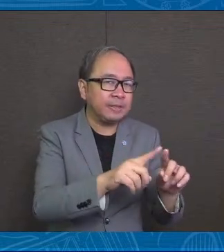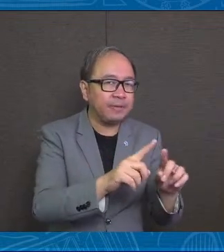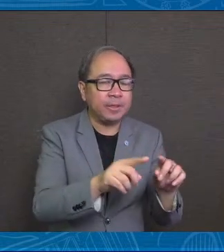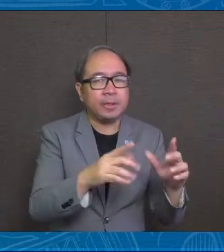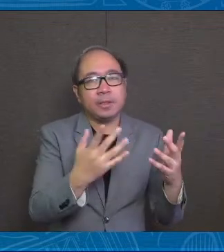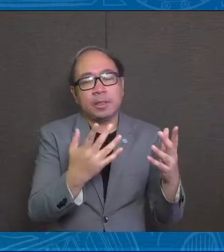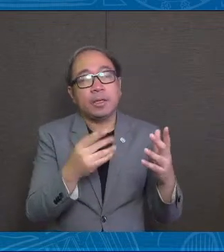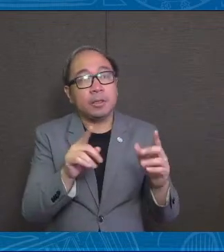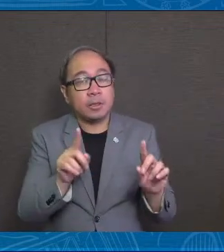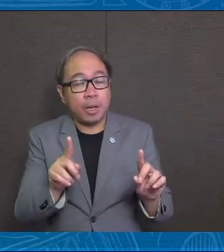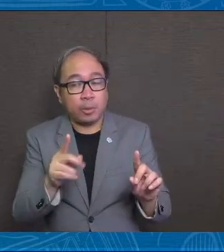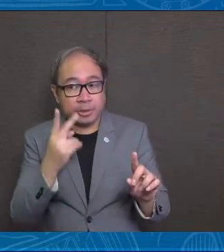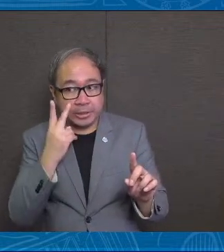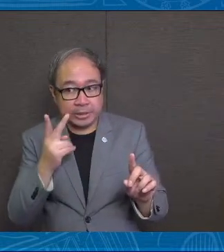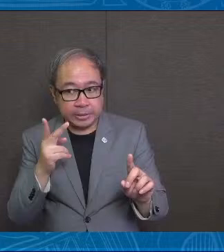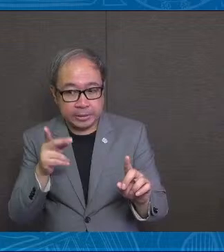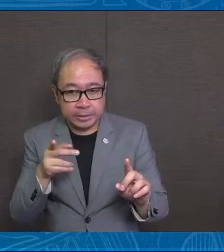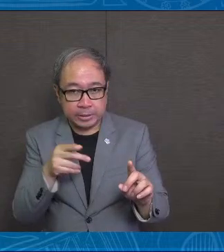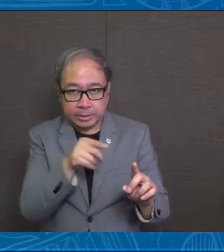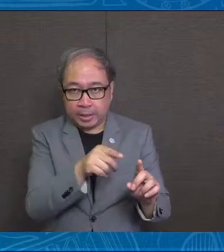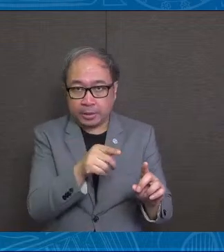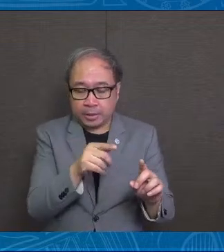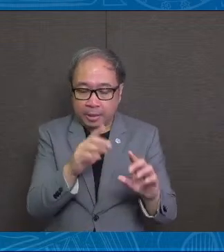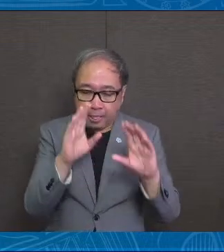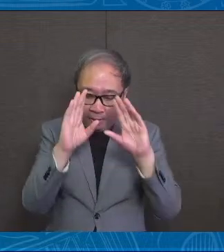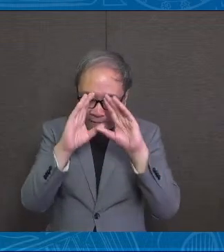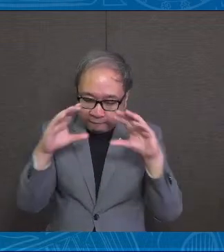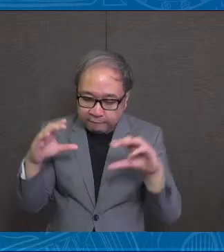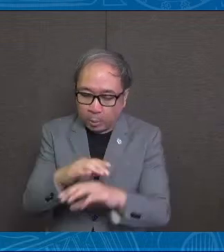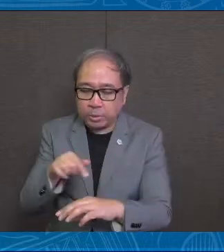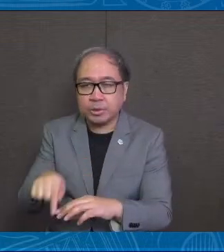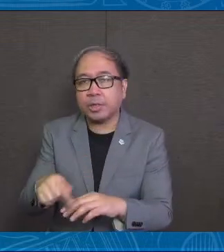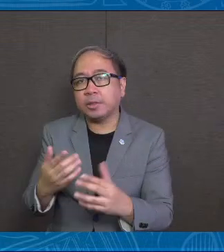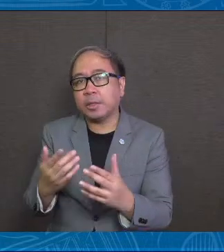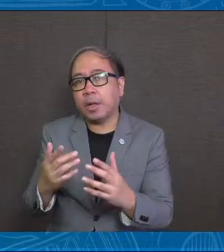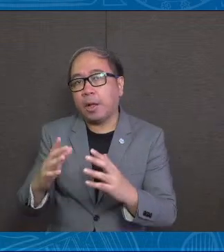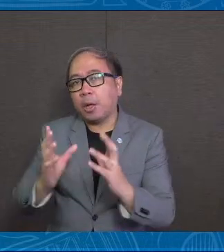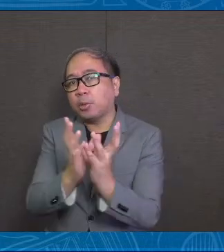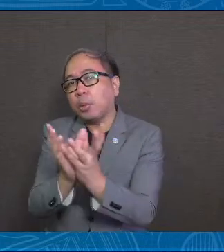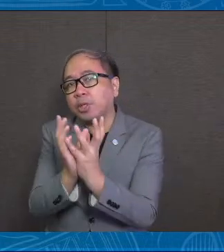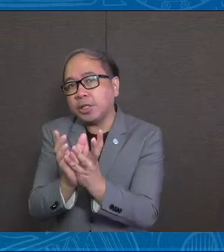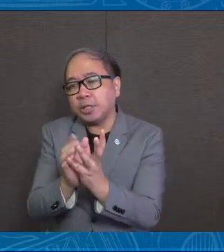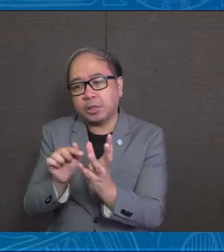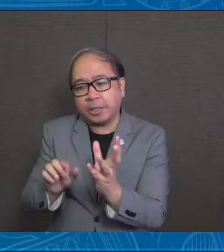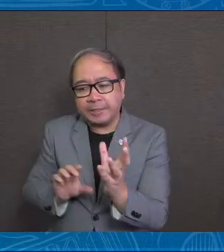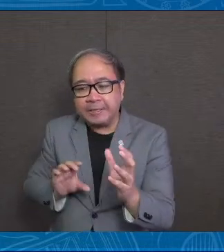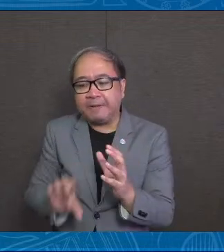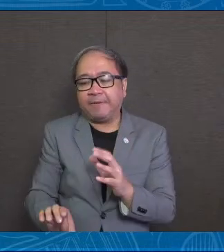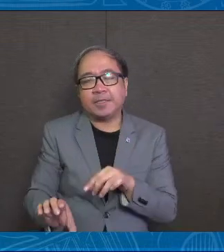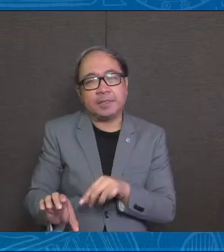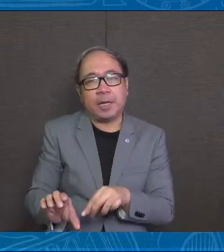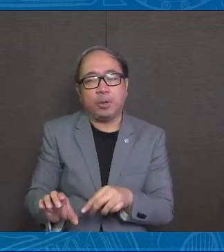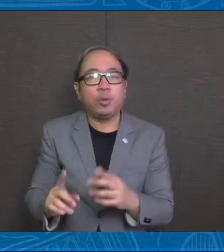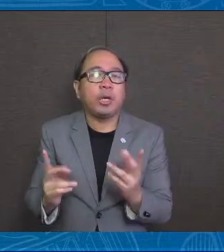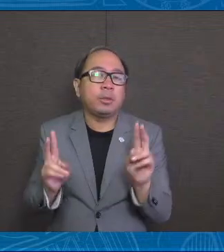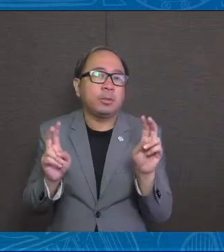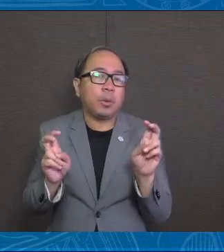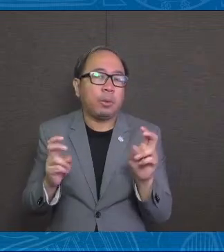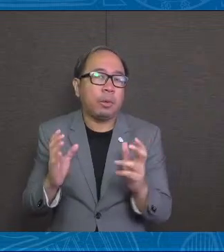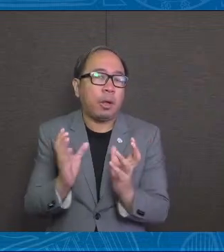on community-led initiatives and investments. And so one of them is a Community Resilience